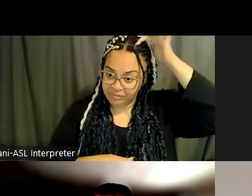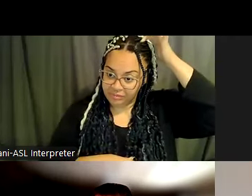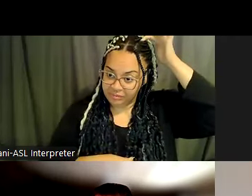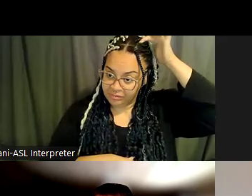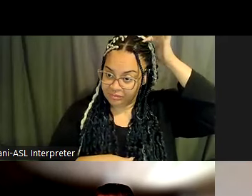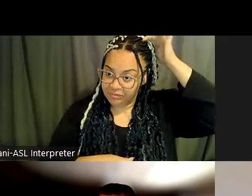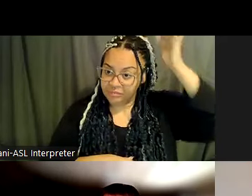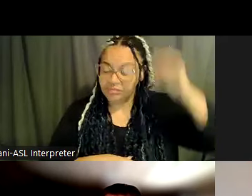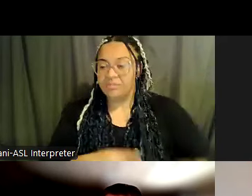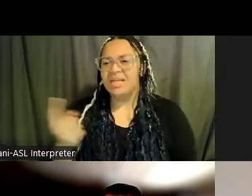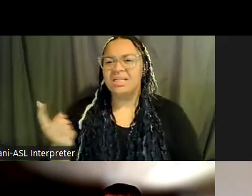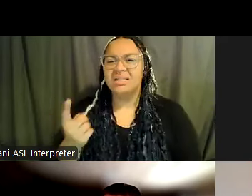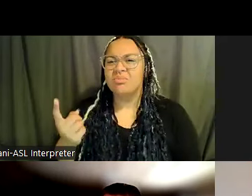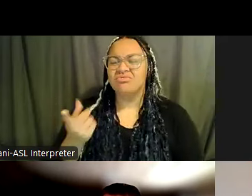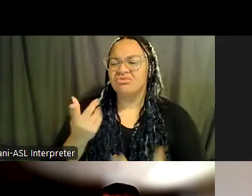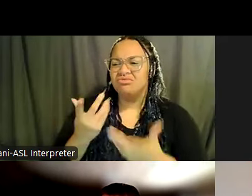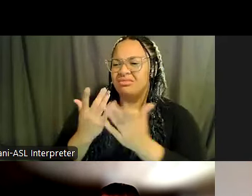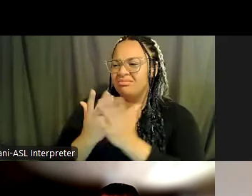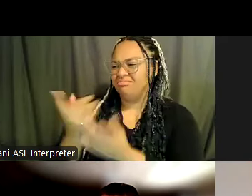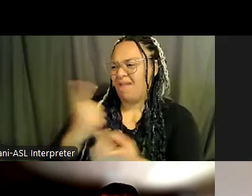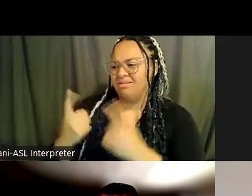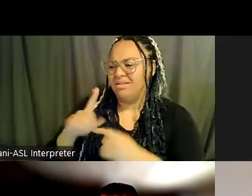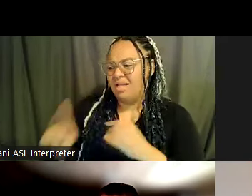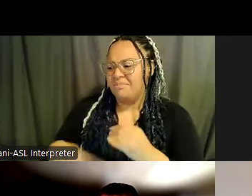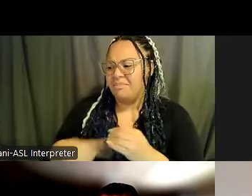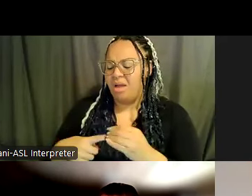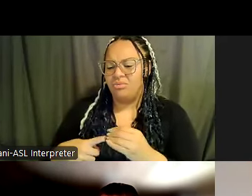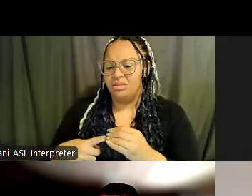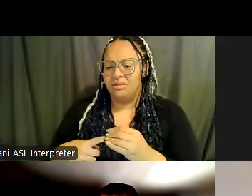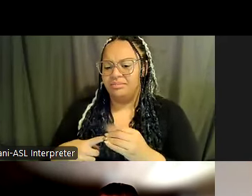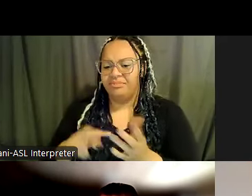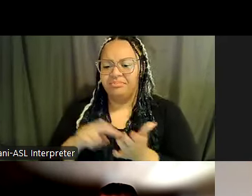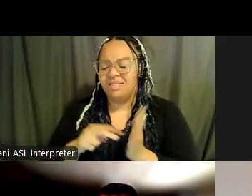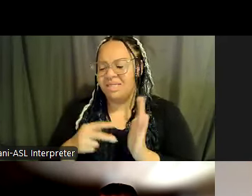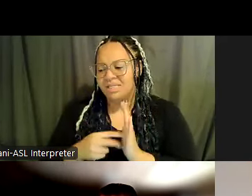then someone's just asking about means,